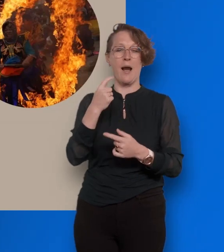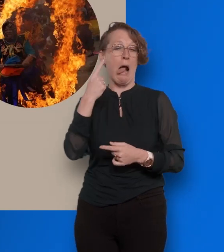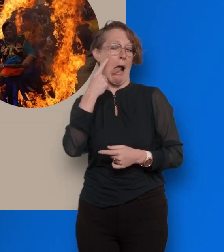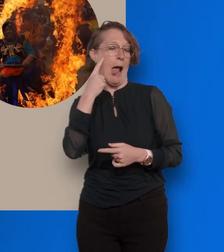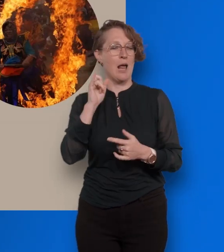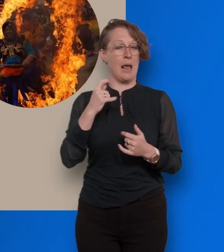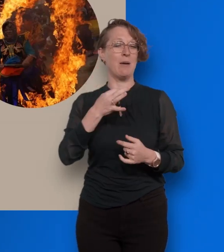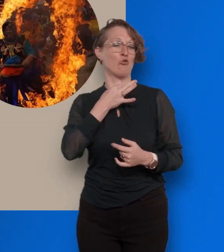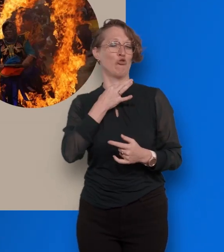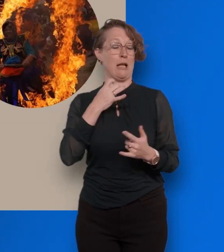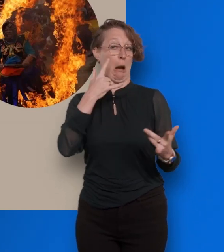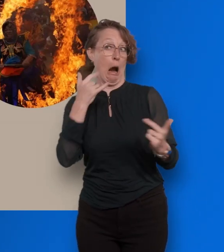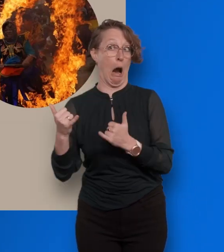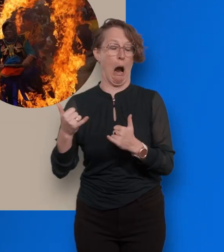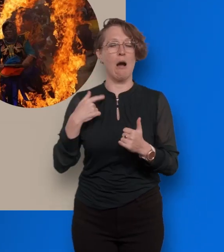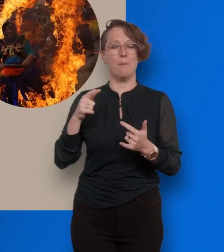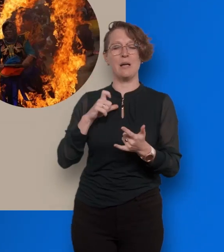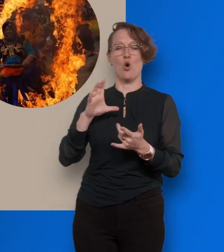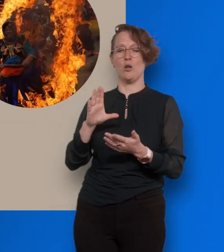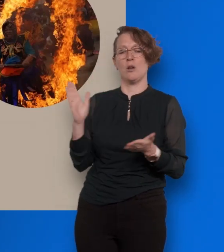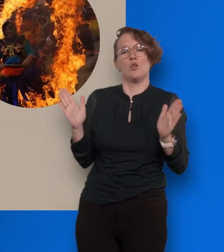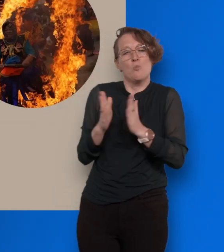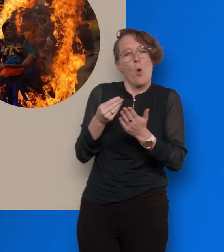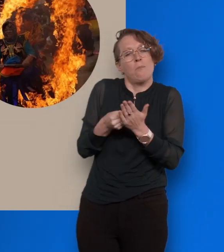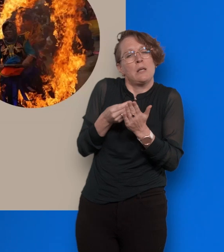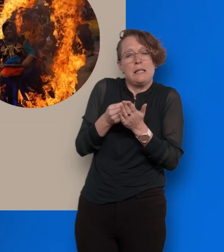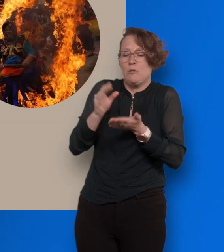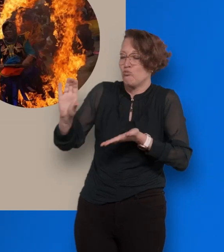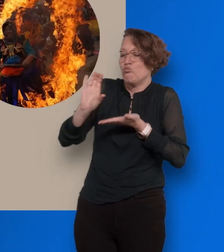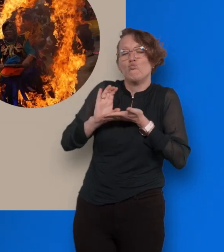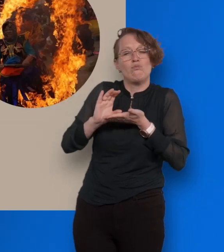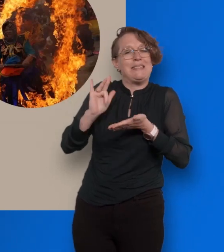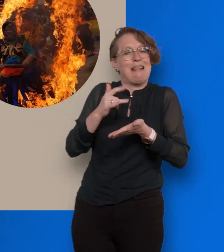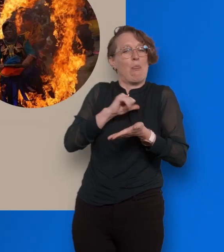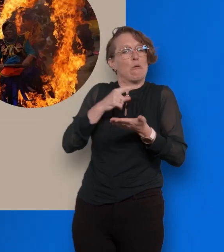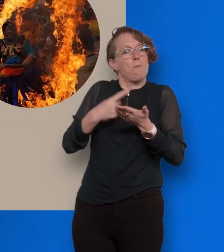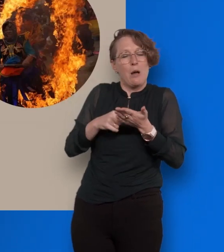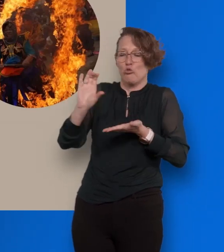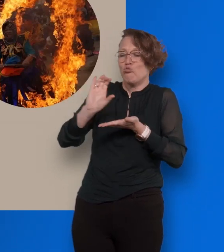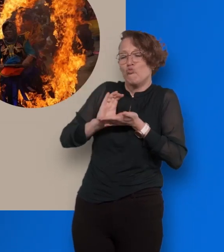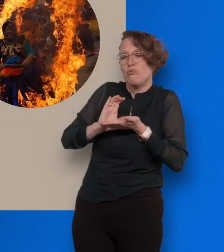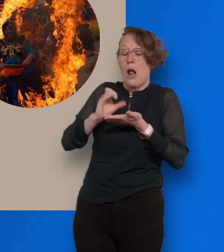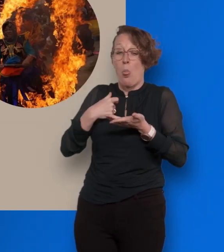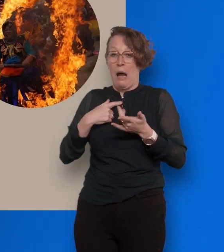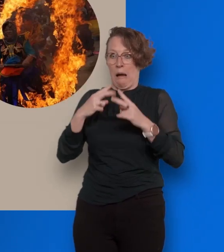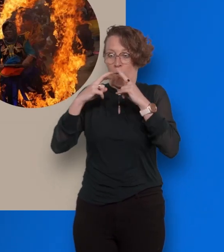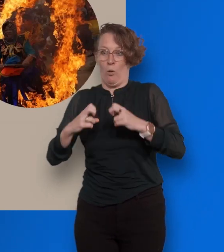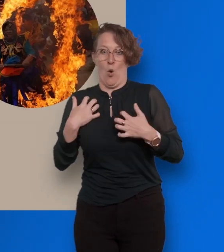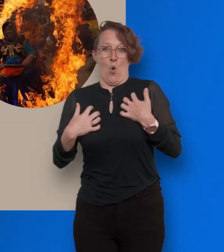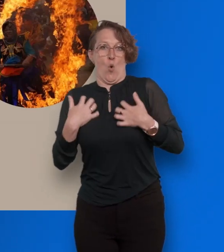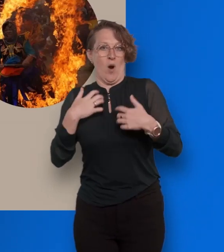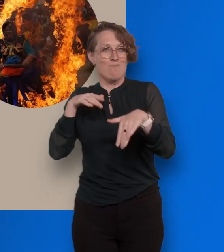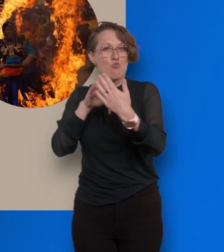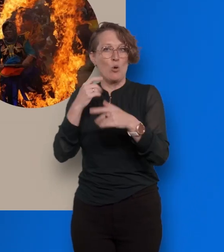because you're investing a small sum of money to enable interesting and exciting approaches to